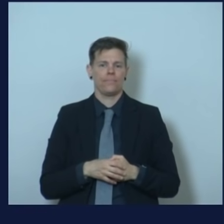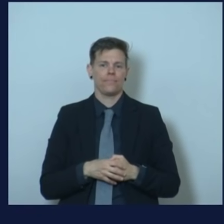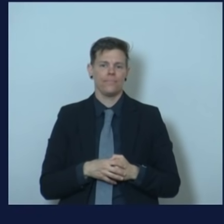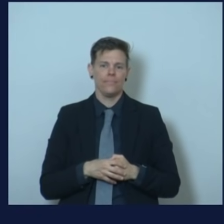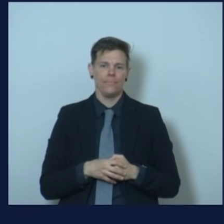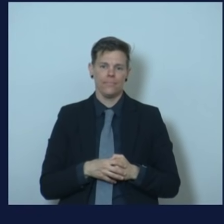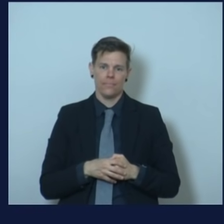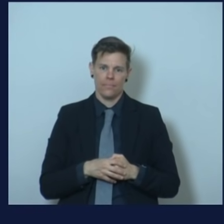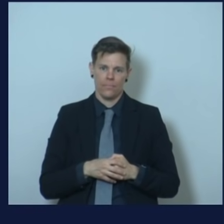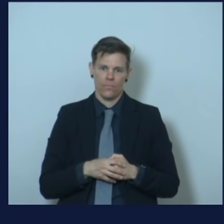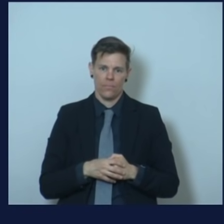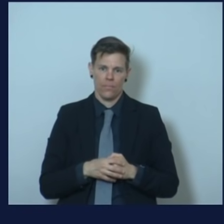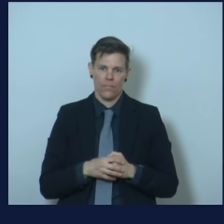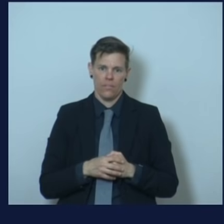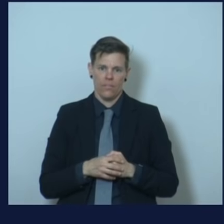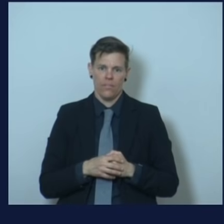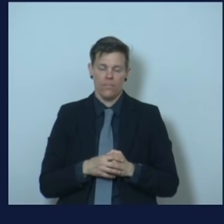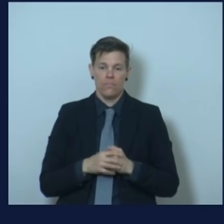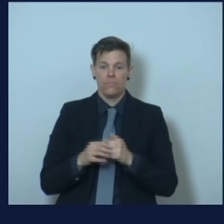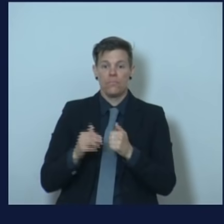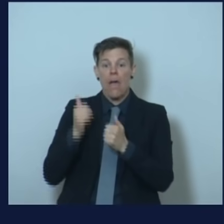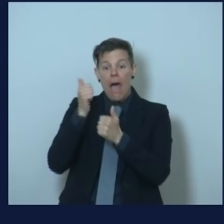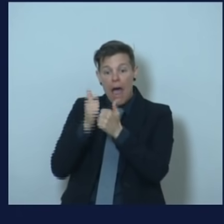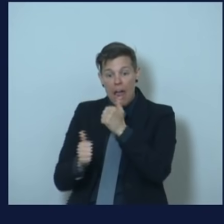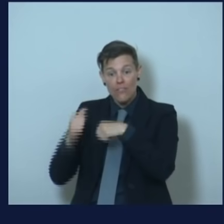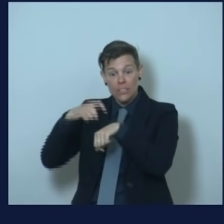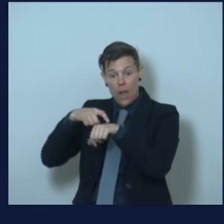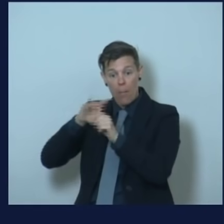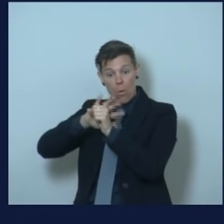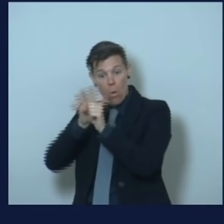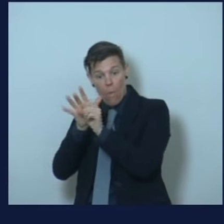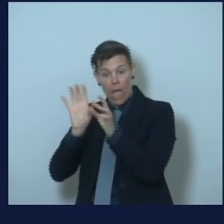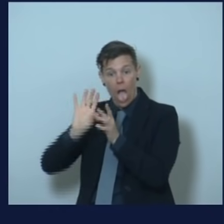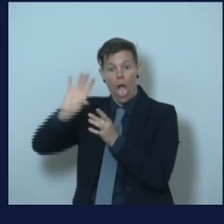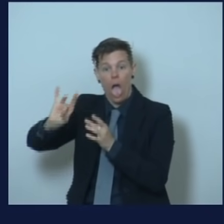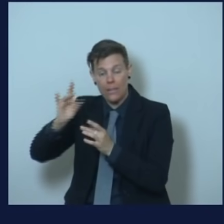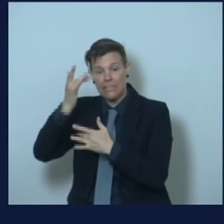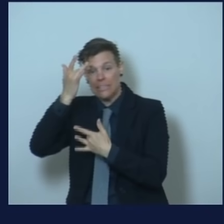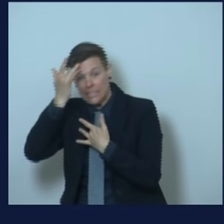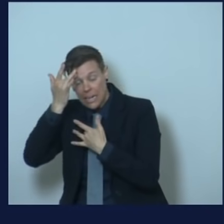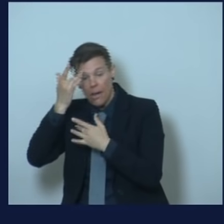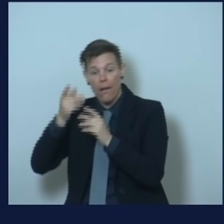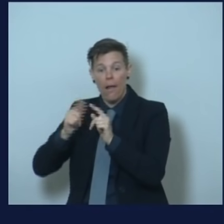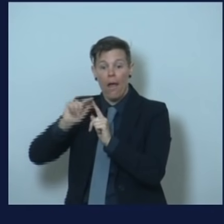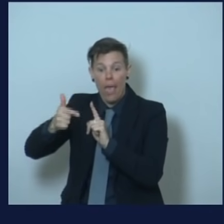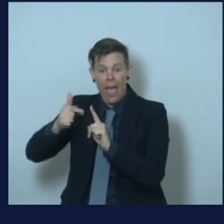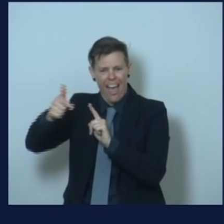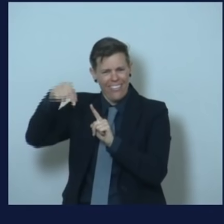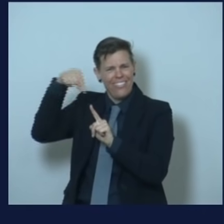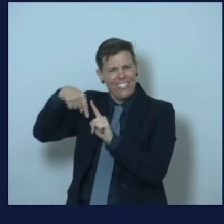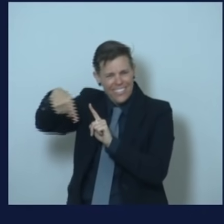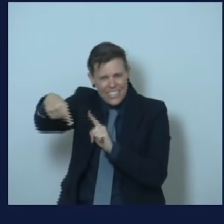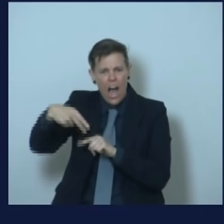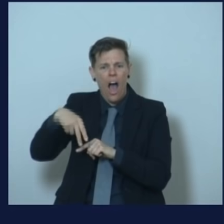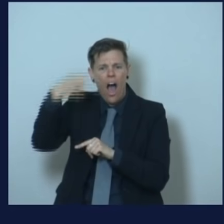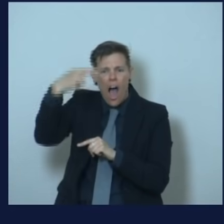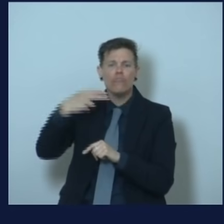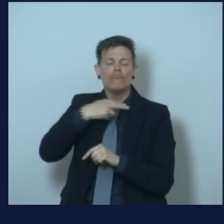of COVID-19 is an incredible risk. Every single death is a